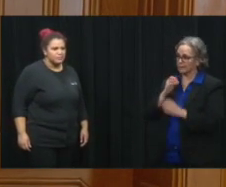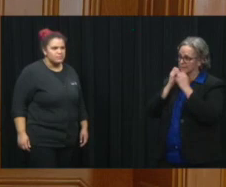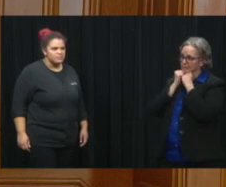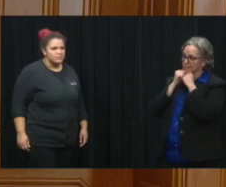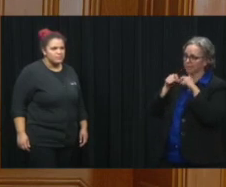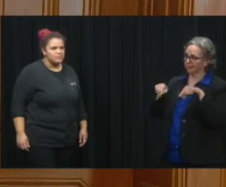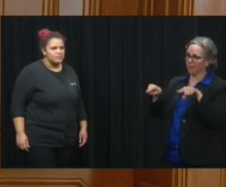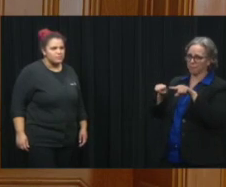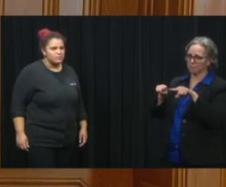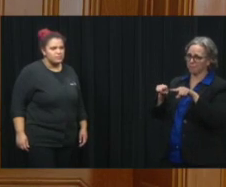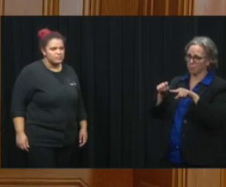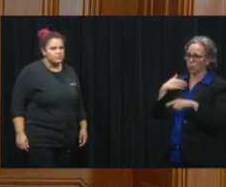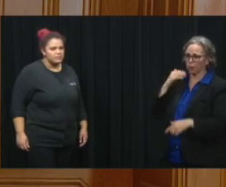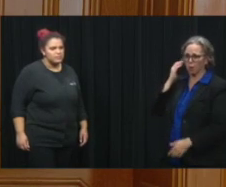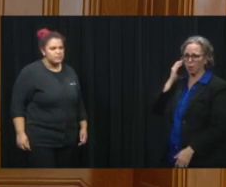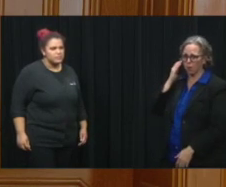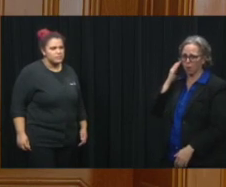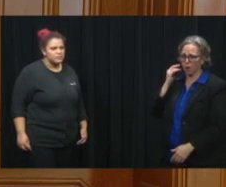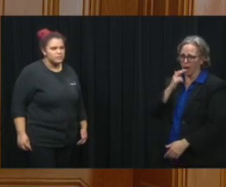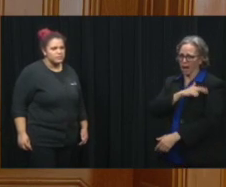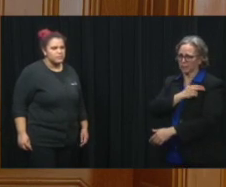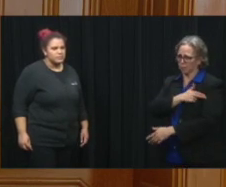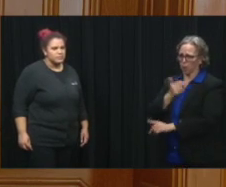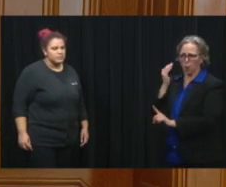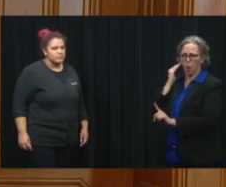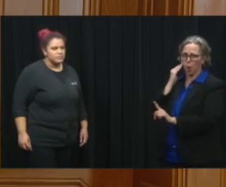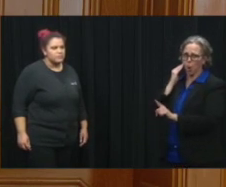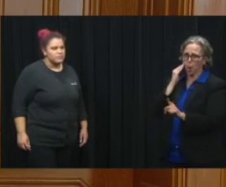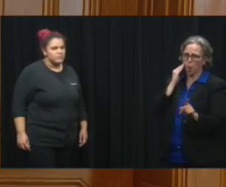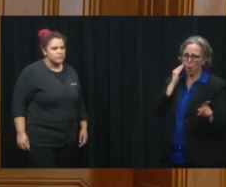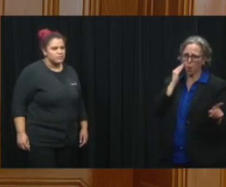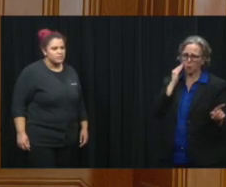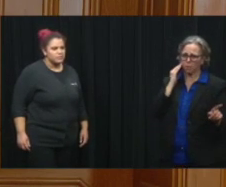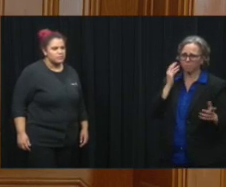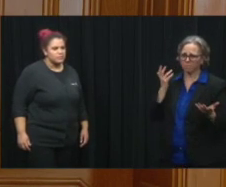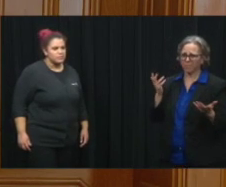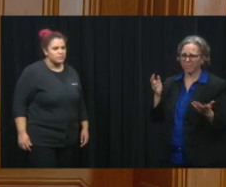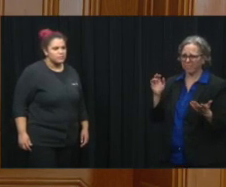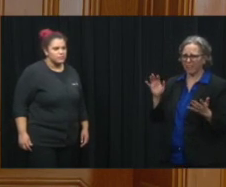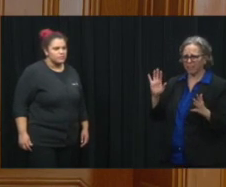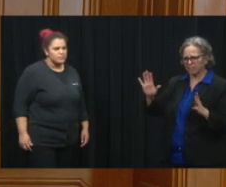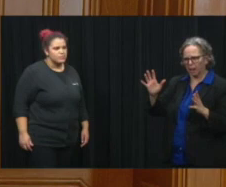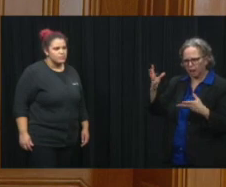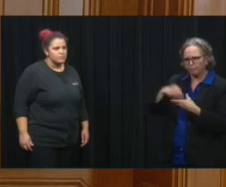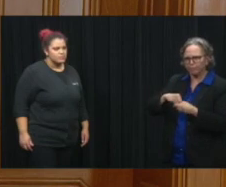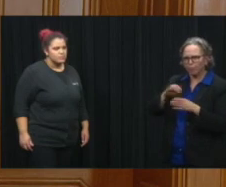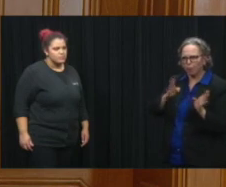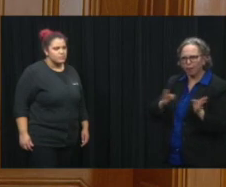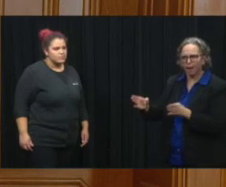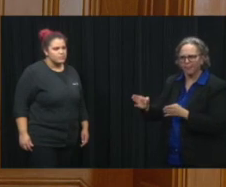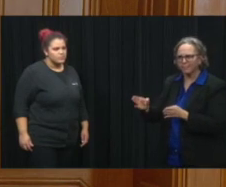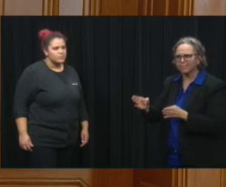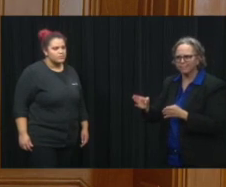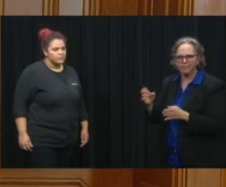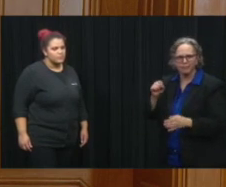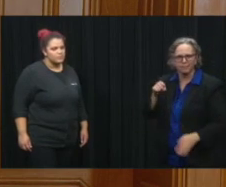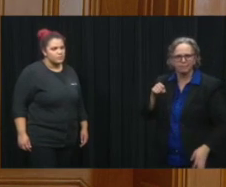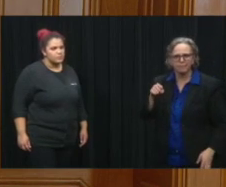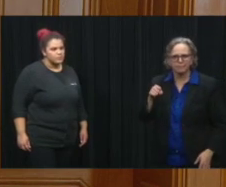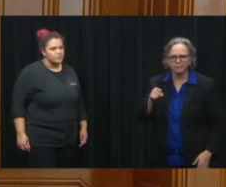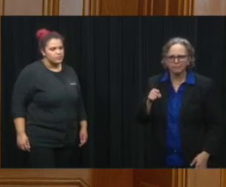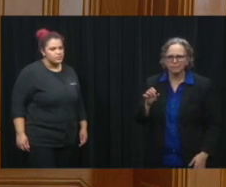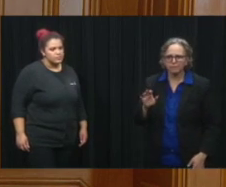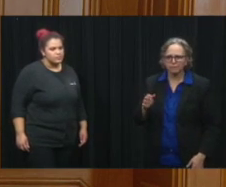that. The hospitals are well aware of that. That is part of what goes into the ingredients of all this. And I'm going to